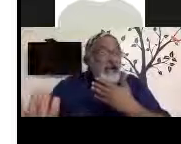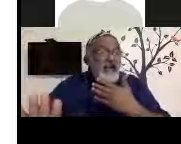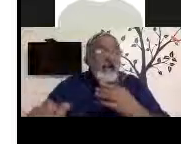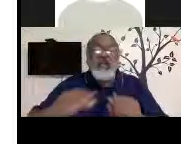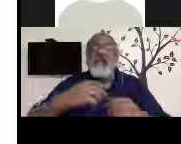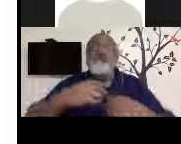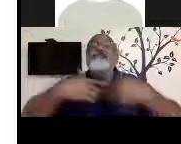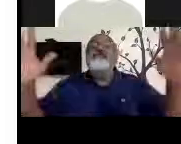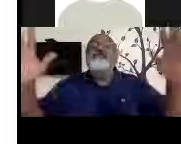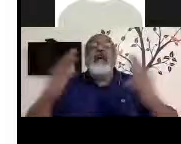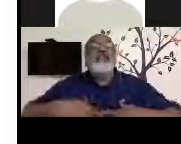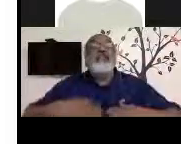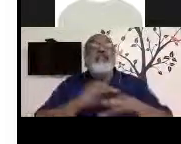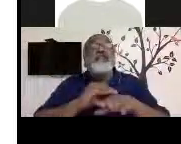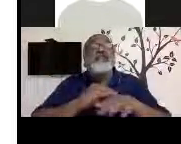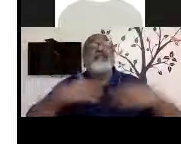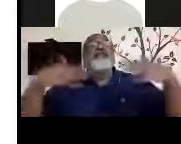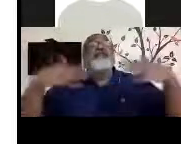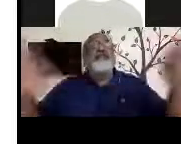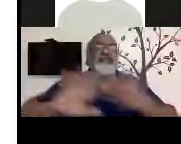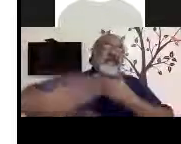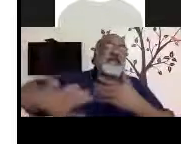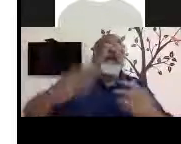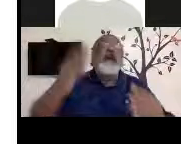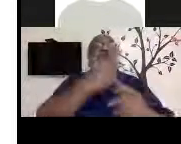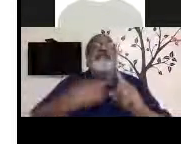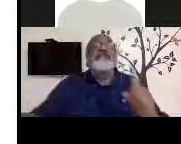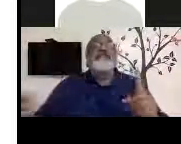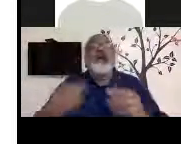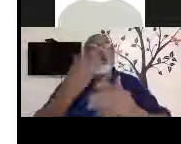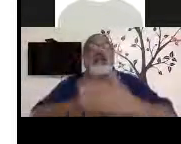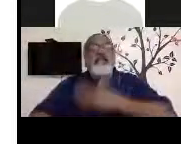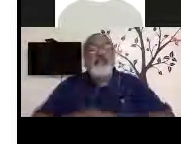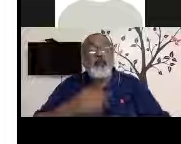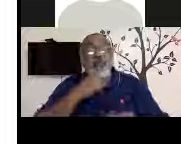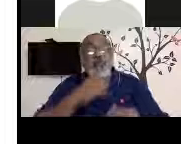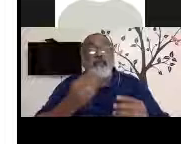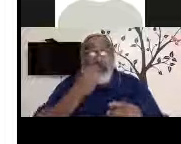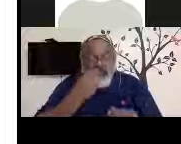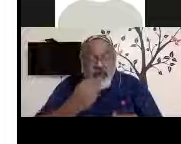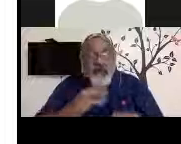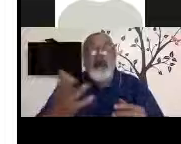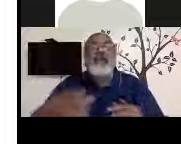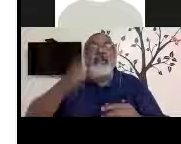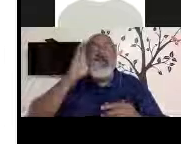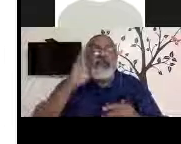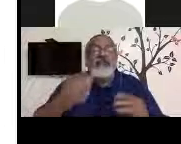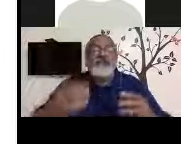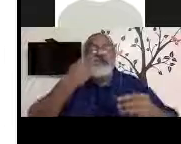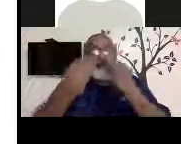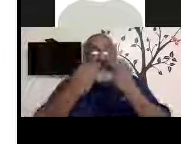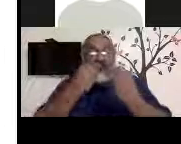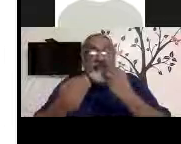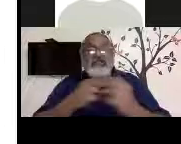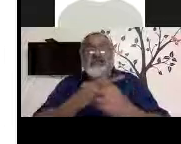discriminatory denial of healthcare services, not including food and fluids, which means nutrition should